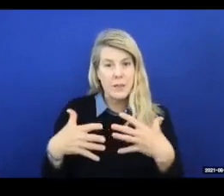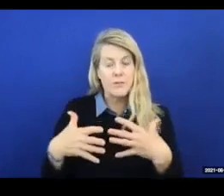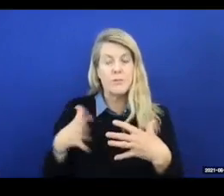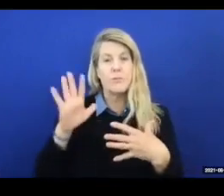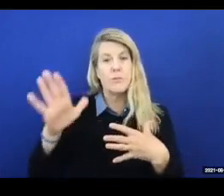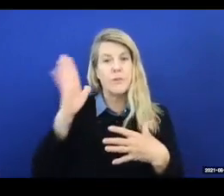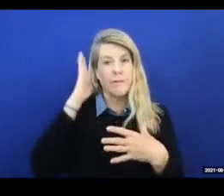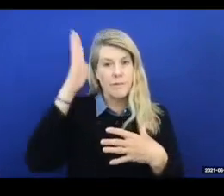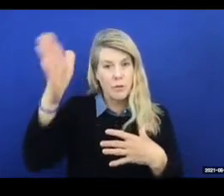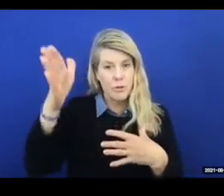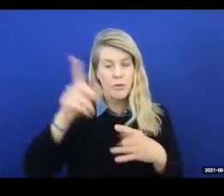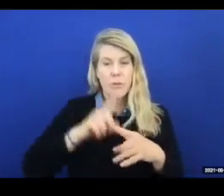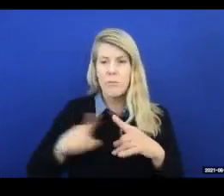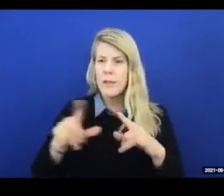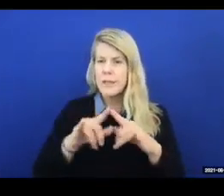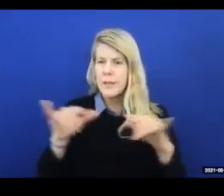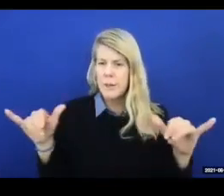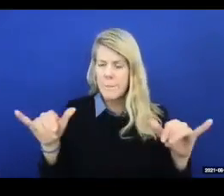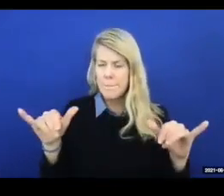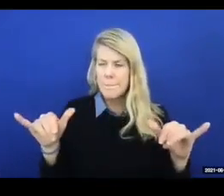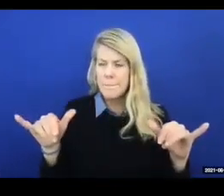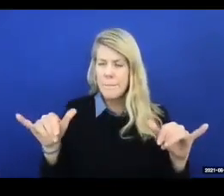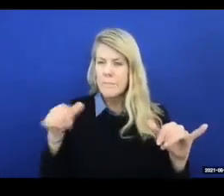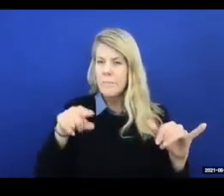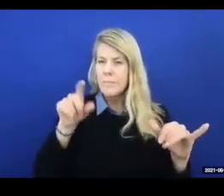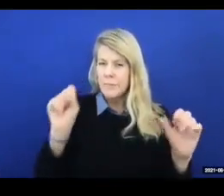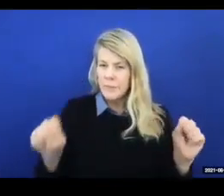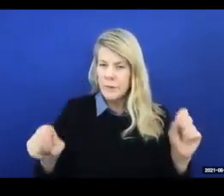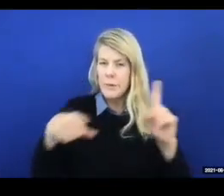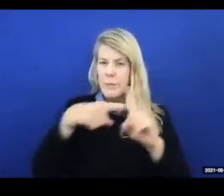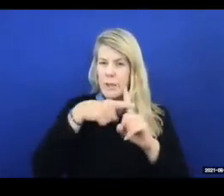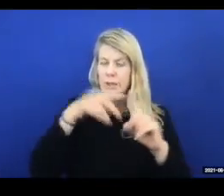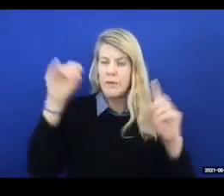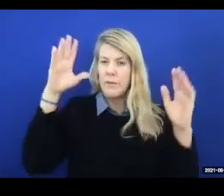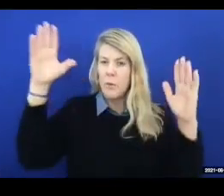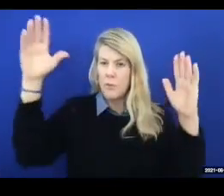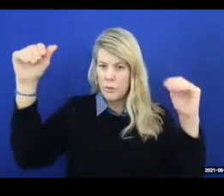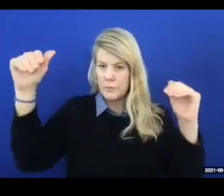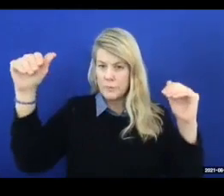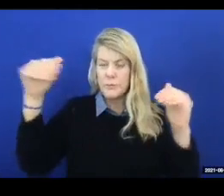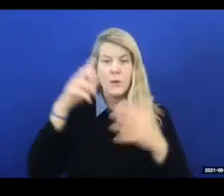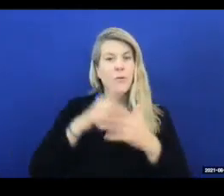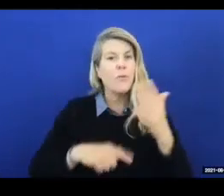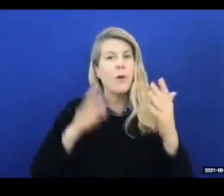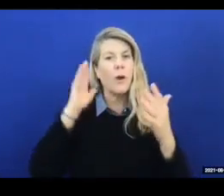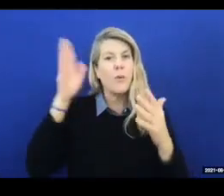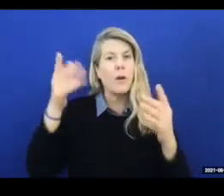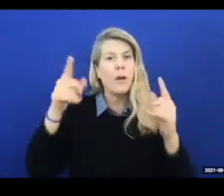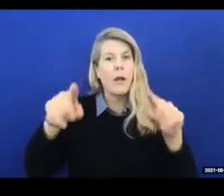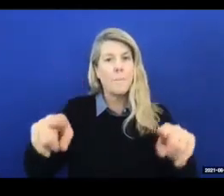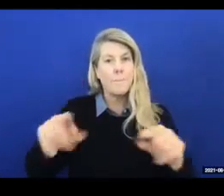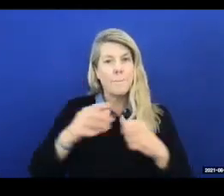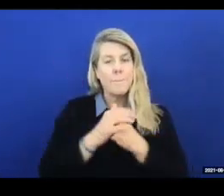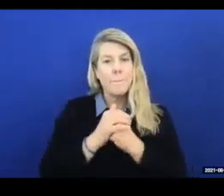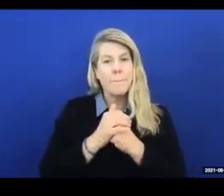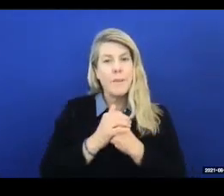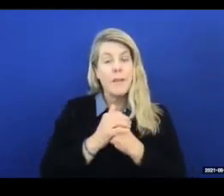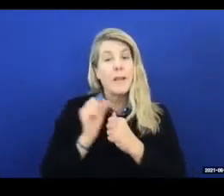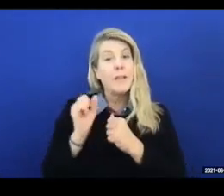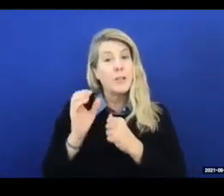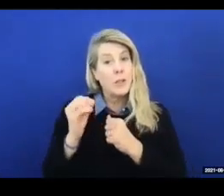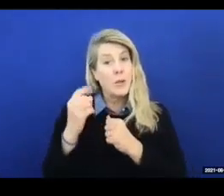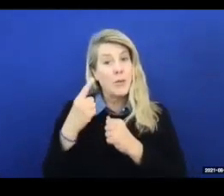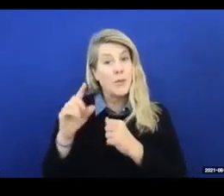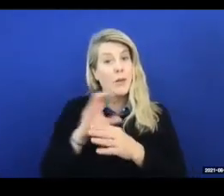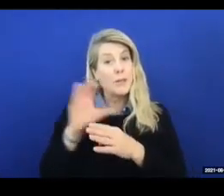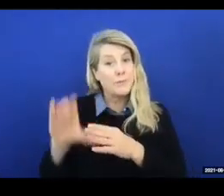of your future, but at the same time, to be positive and hopeful of what's to come. So in